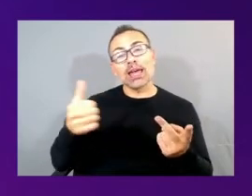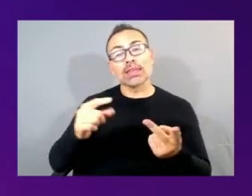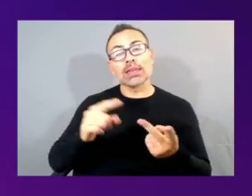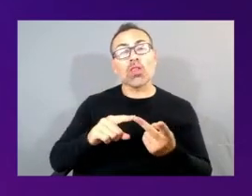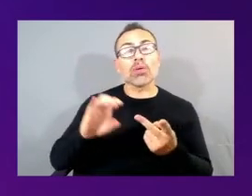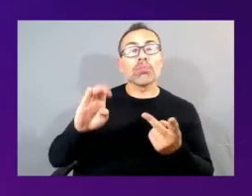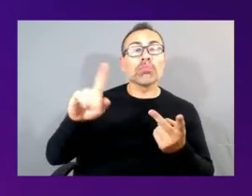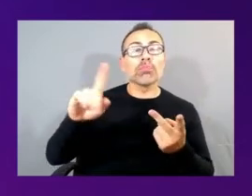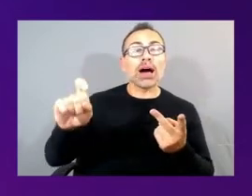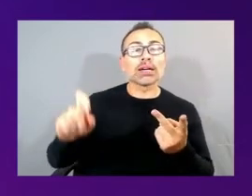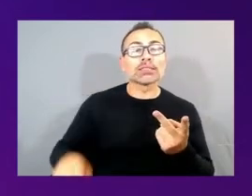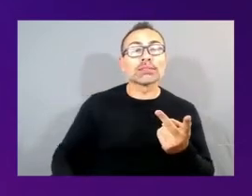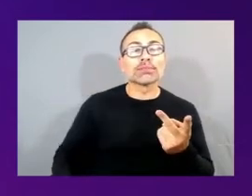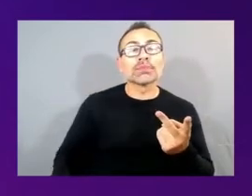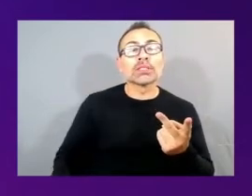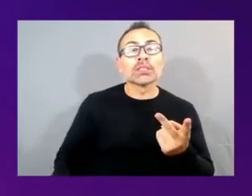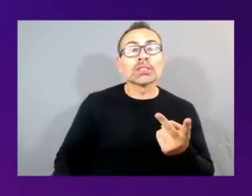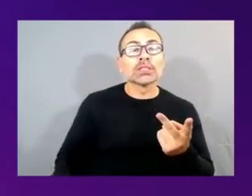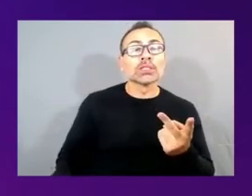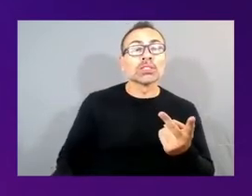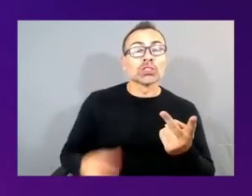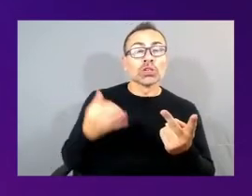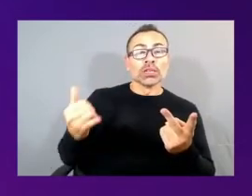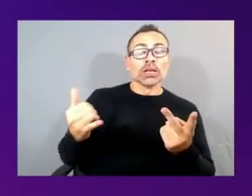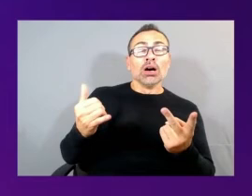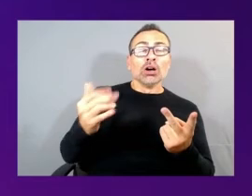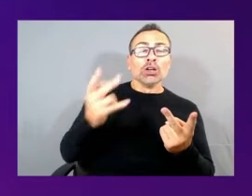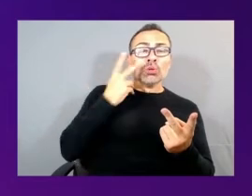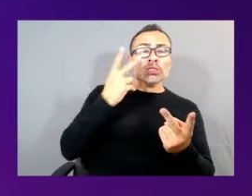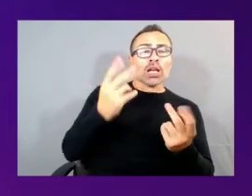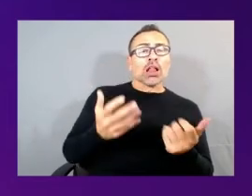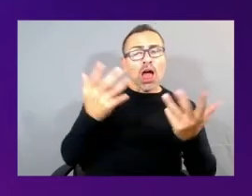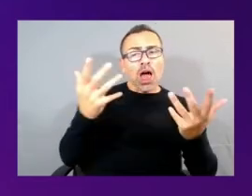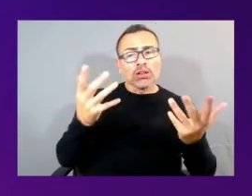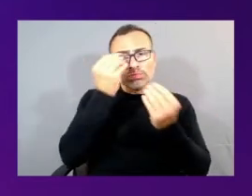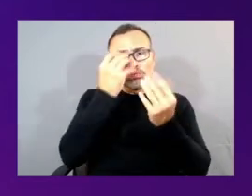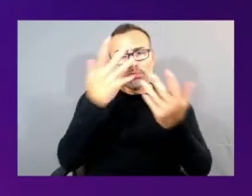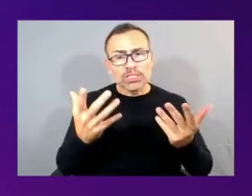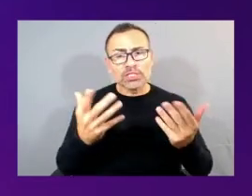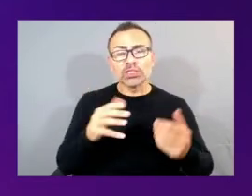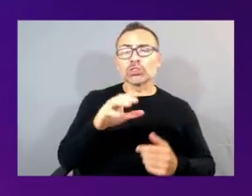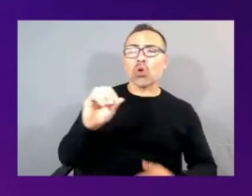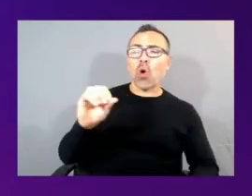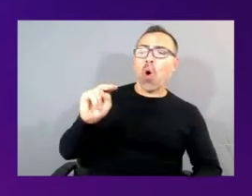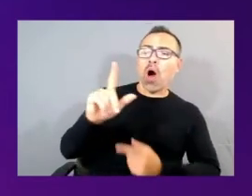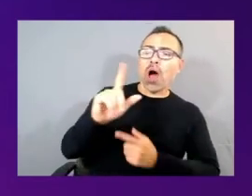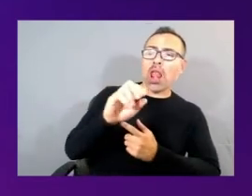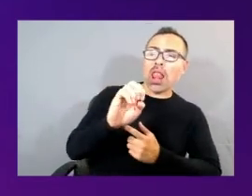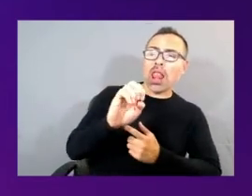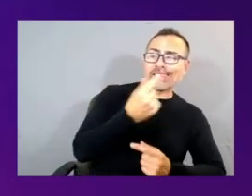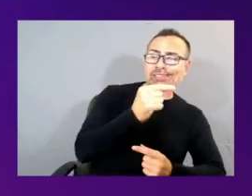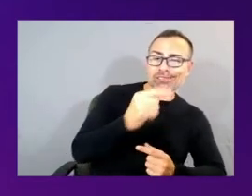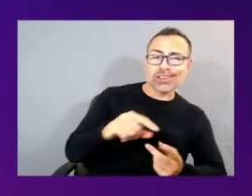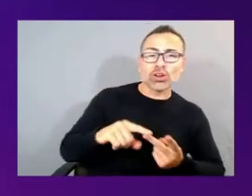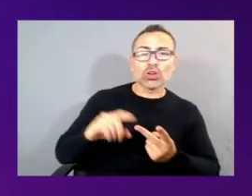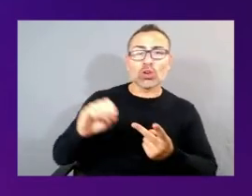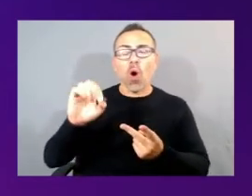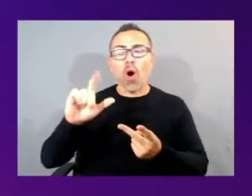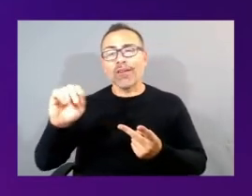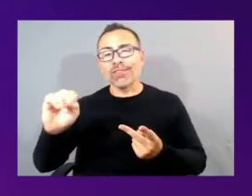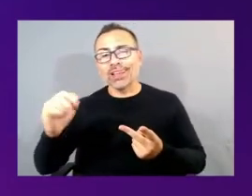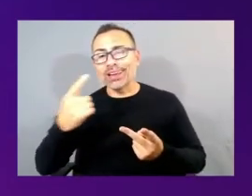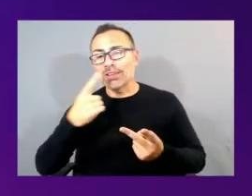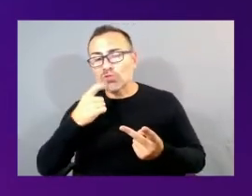we see a bunch of information here, like online, offline statuses for both of my devices. I see what firmware version